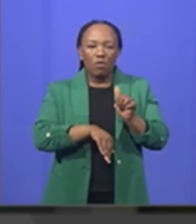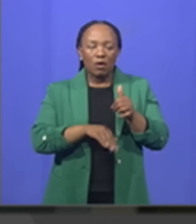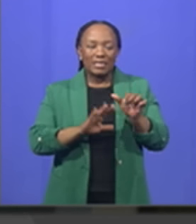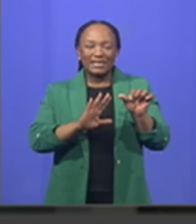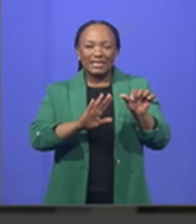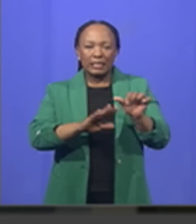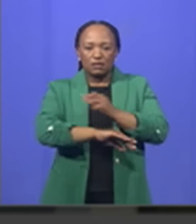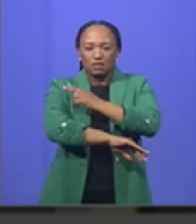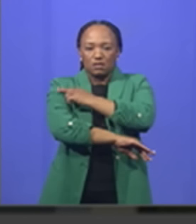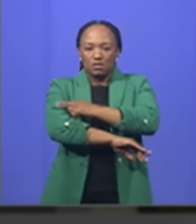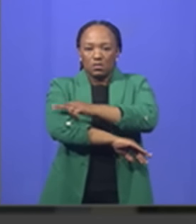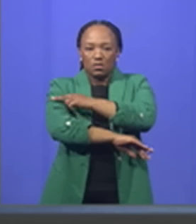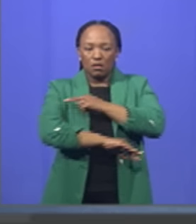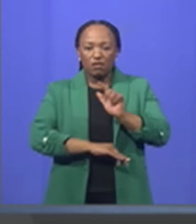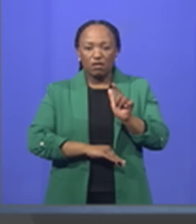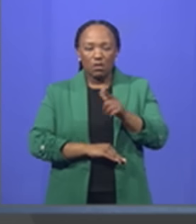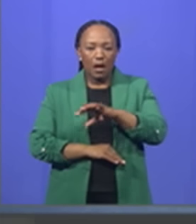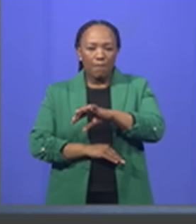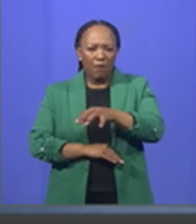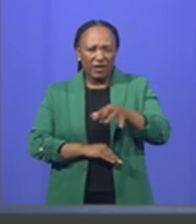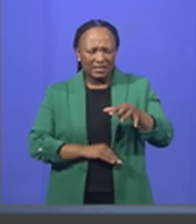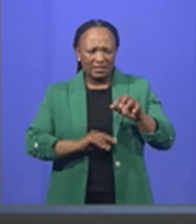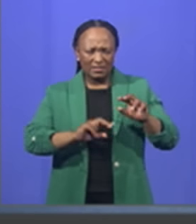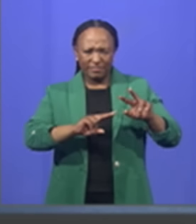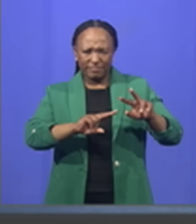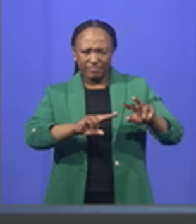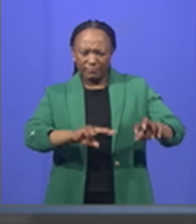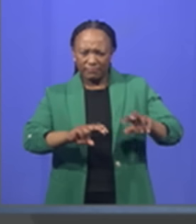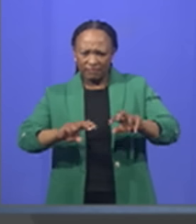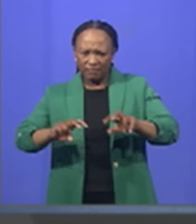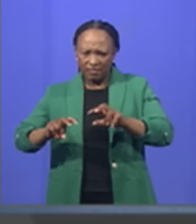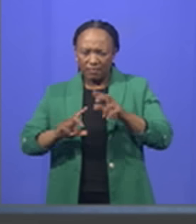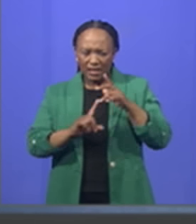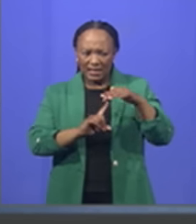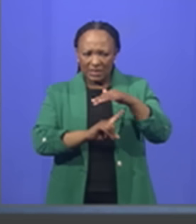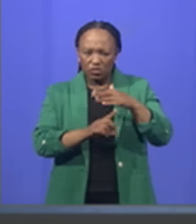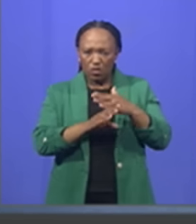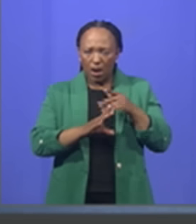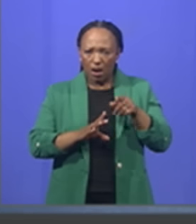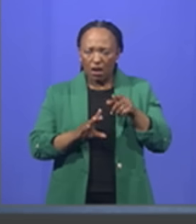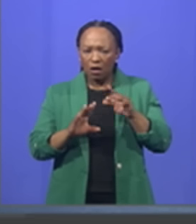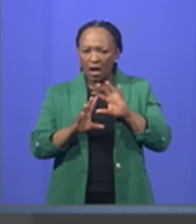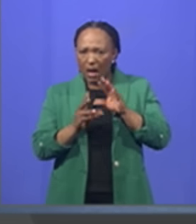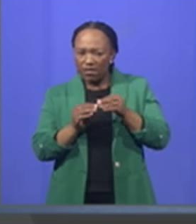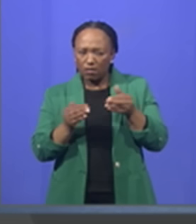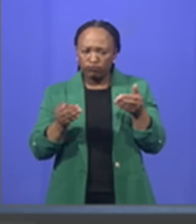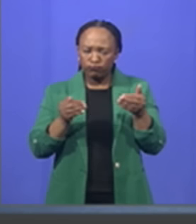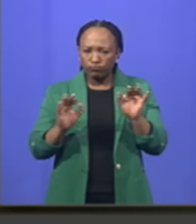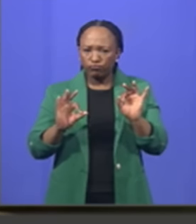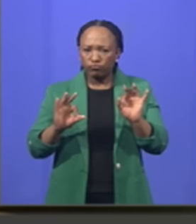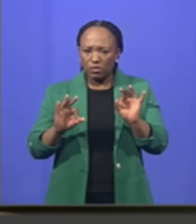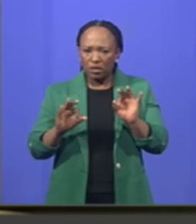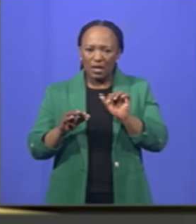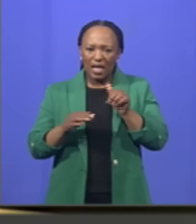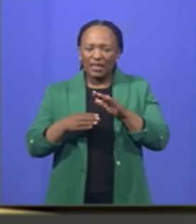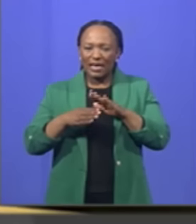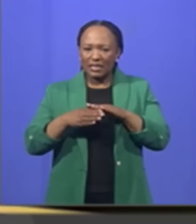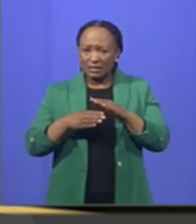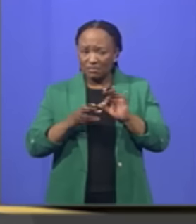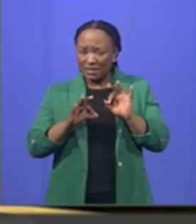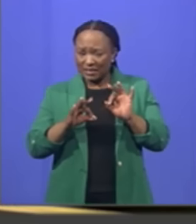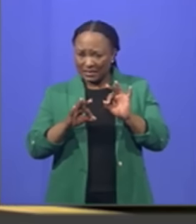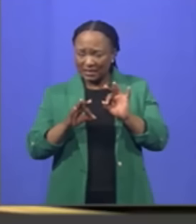go ralala le profense le go lekola ge eba maemo a mošomo goba ditlhohlo tša tshepedišo e fokolago le mabaka a mangwe a